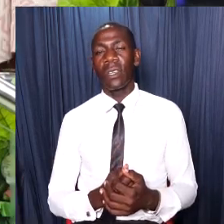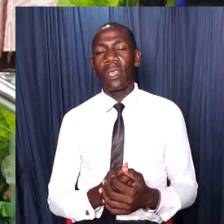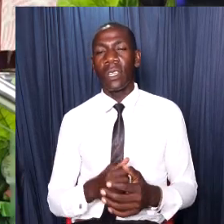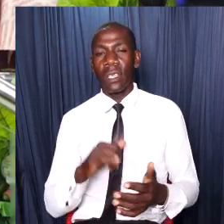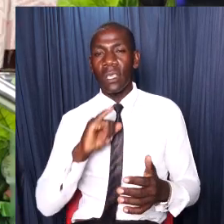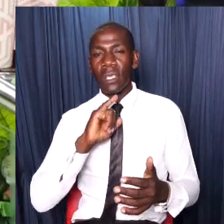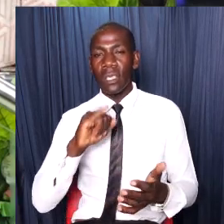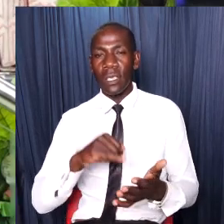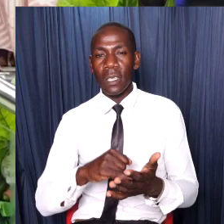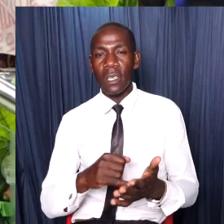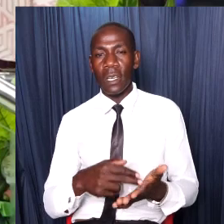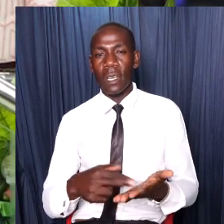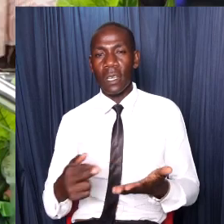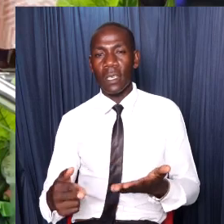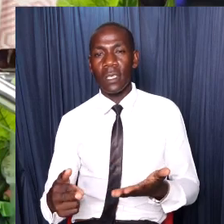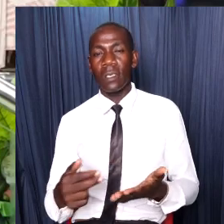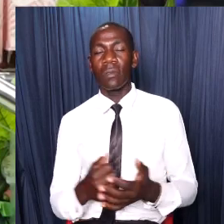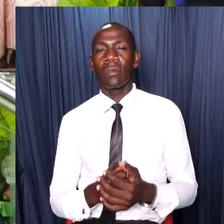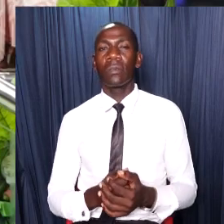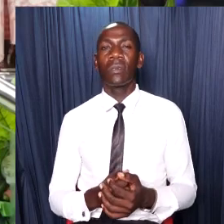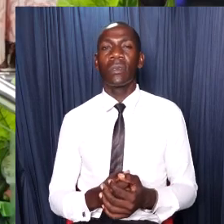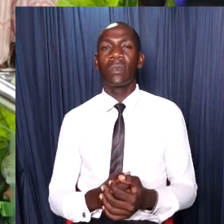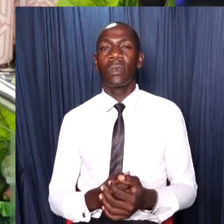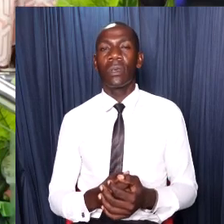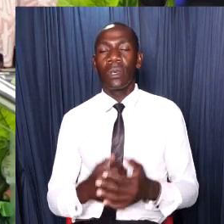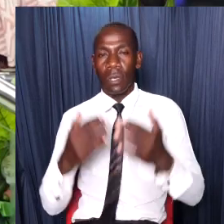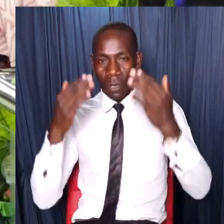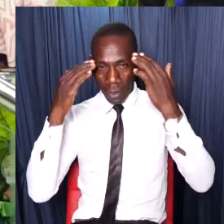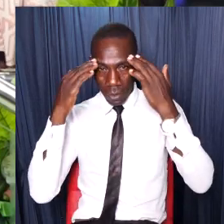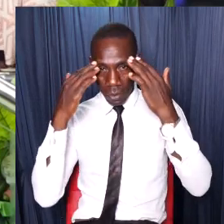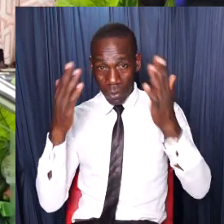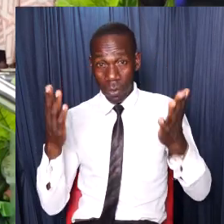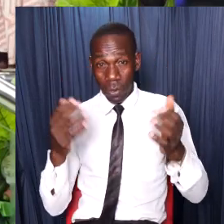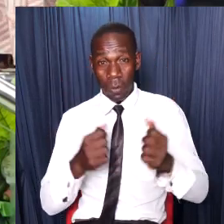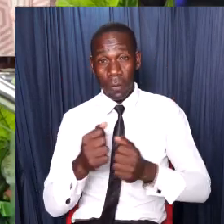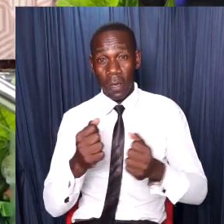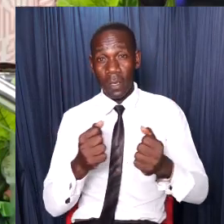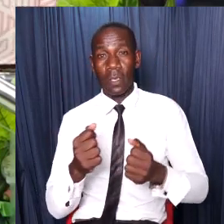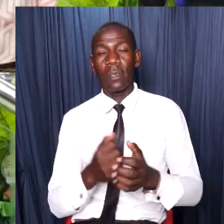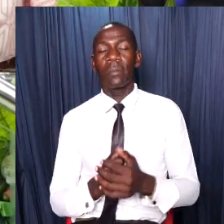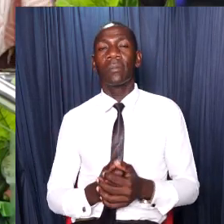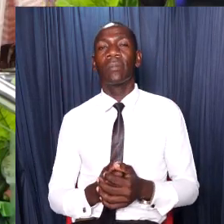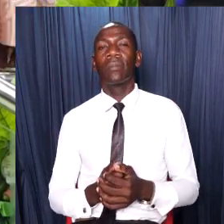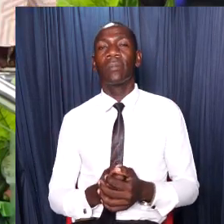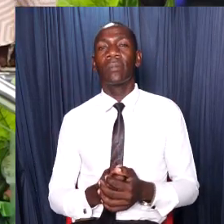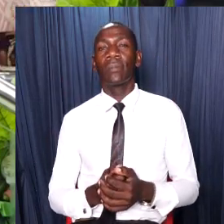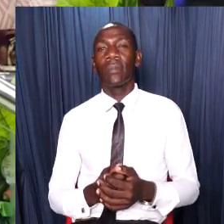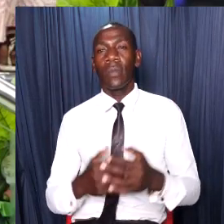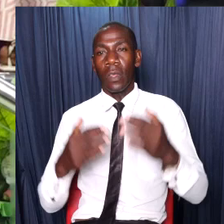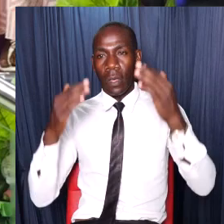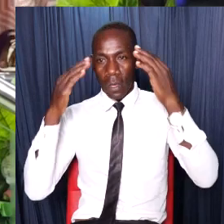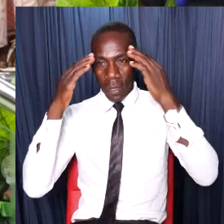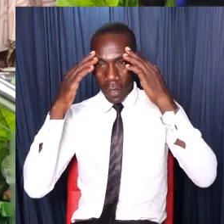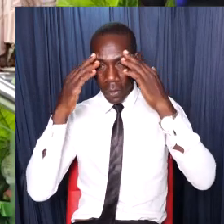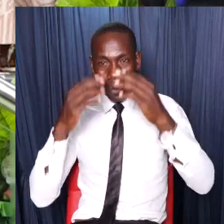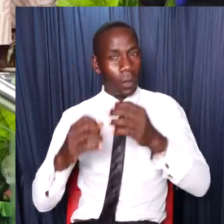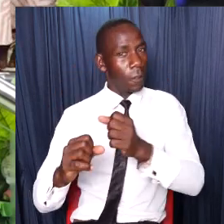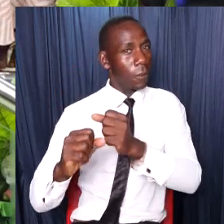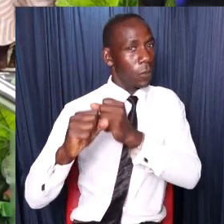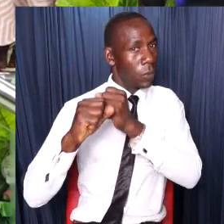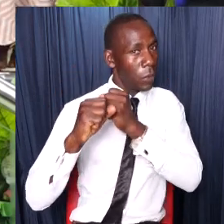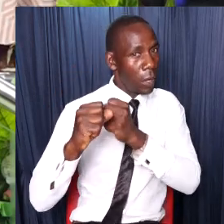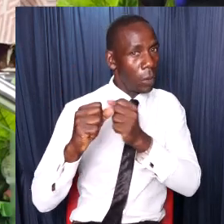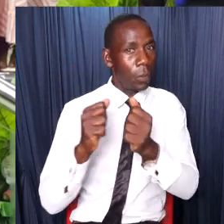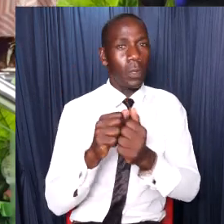hii ndio haki? Is this what is righteous? Basi yeye hajui kupigana. She doesn't know how to fight. Yeye hajui kufunga ngumi kupigana